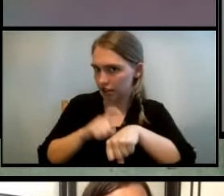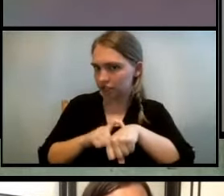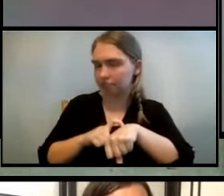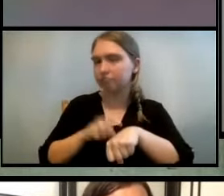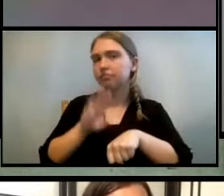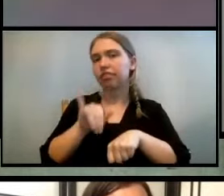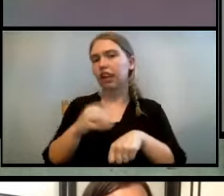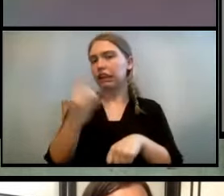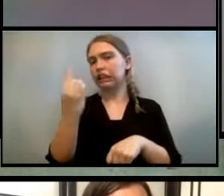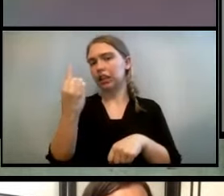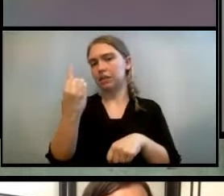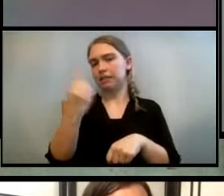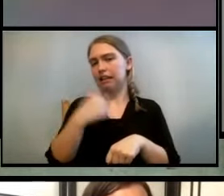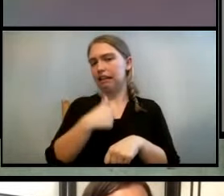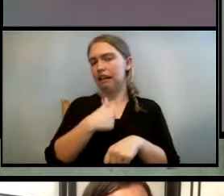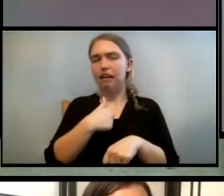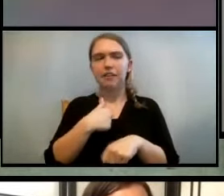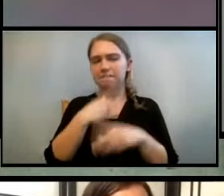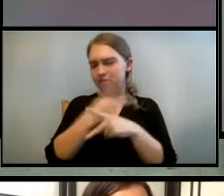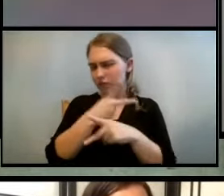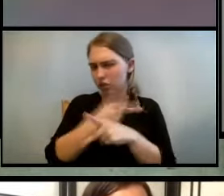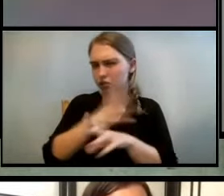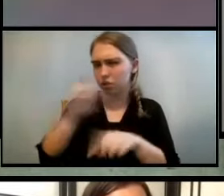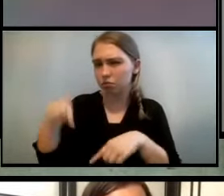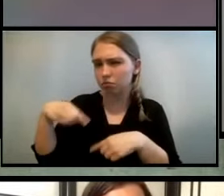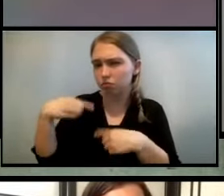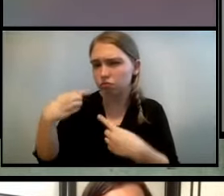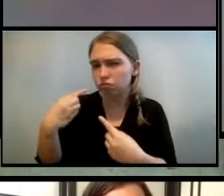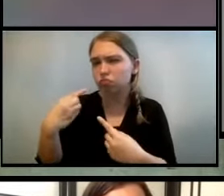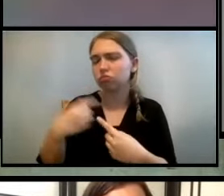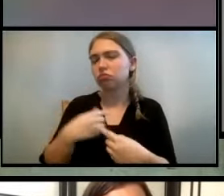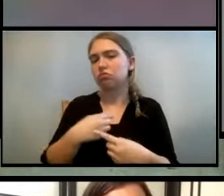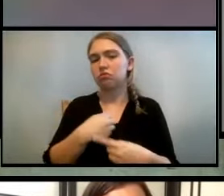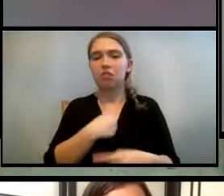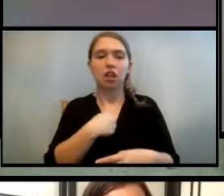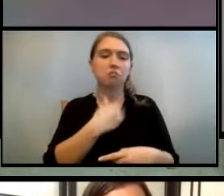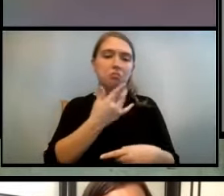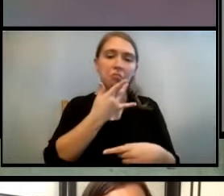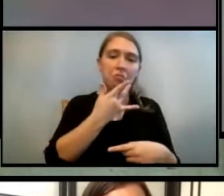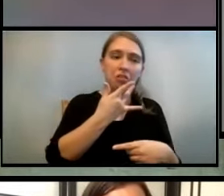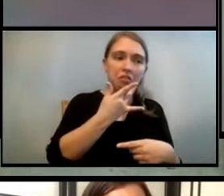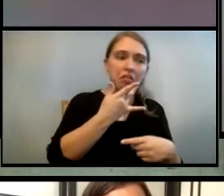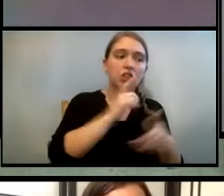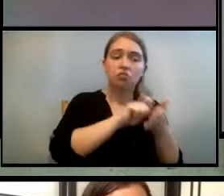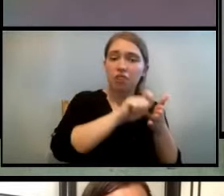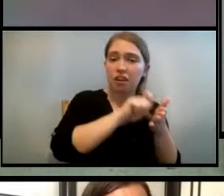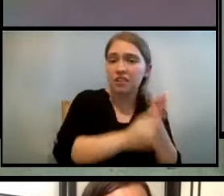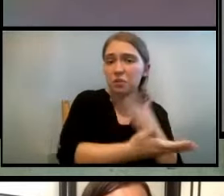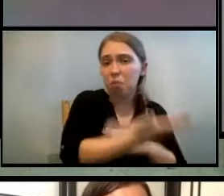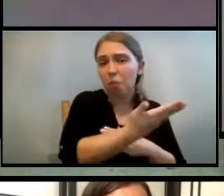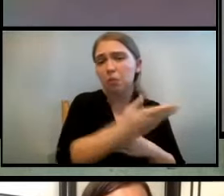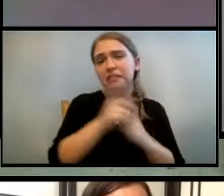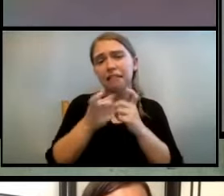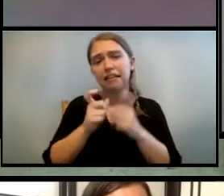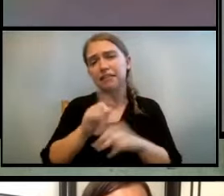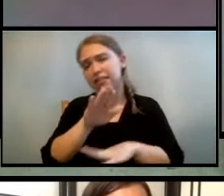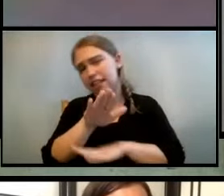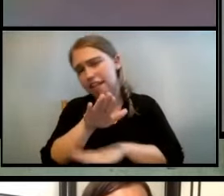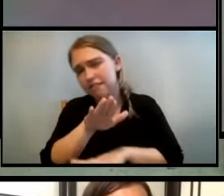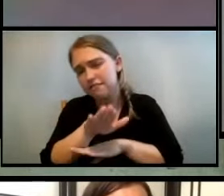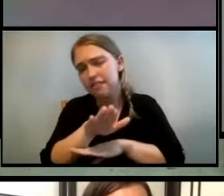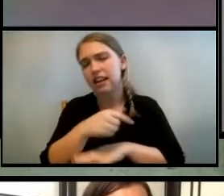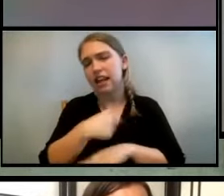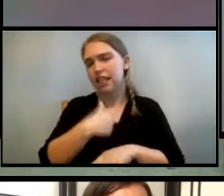kind of just worked out over the years as being a great way to kind of balance the workload. I feel like my brain works